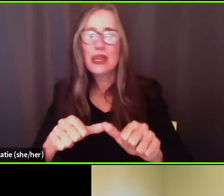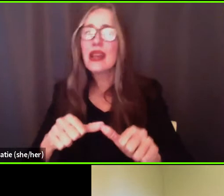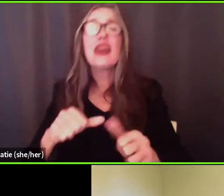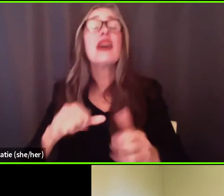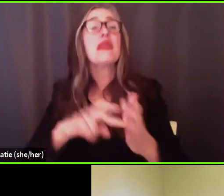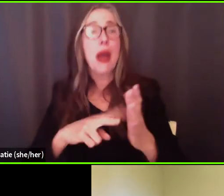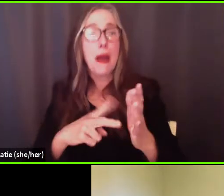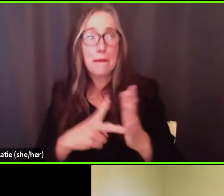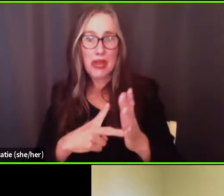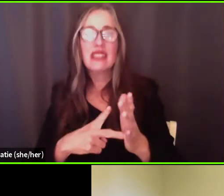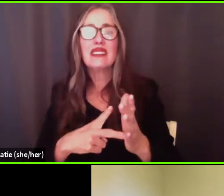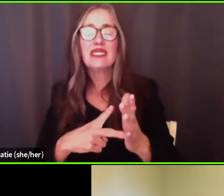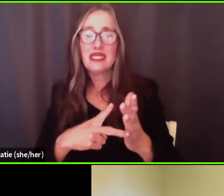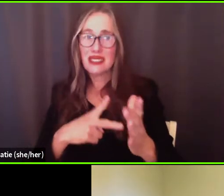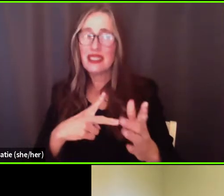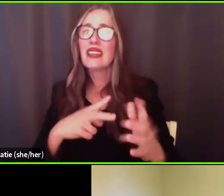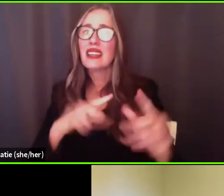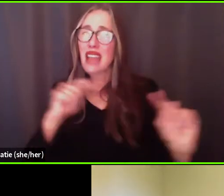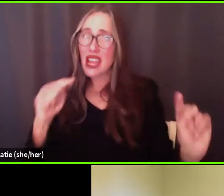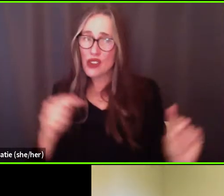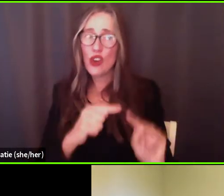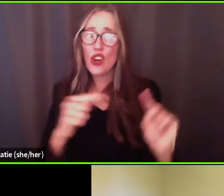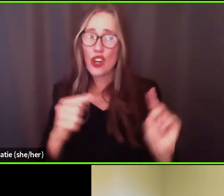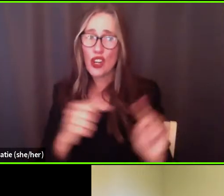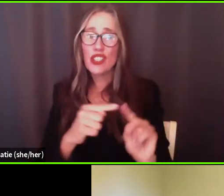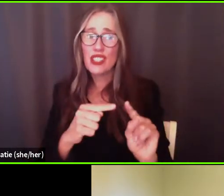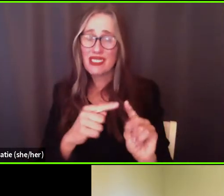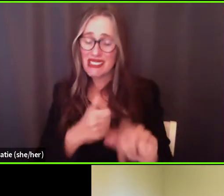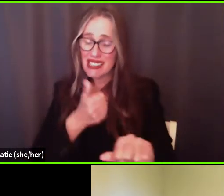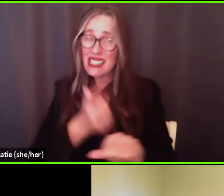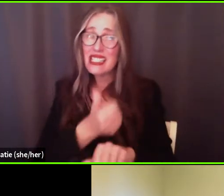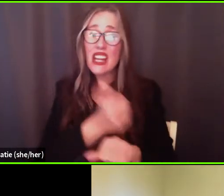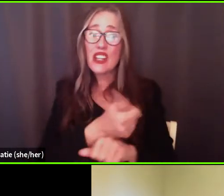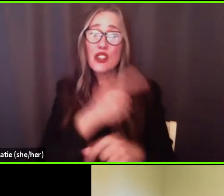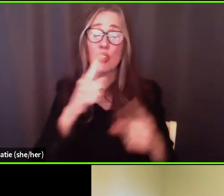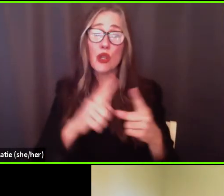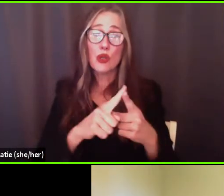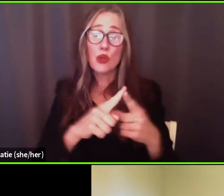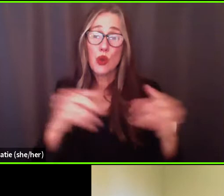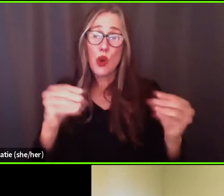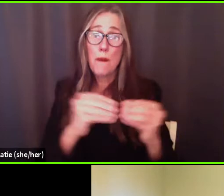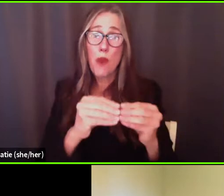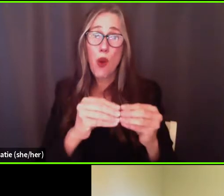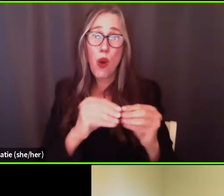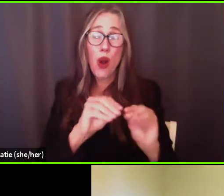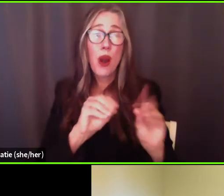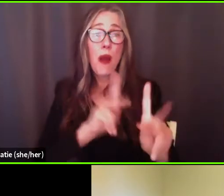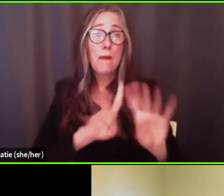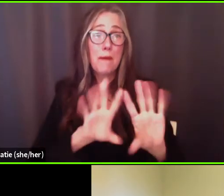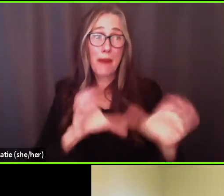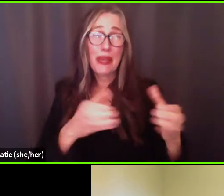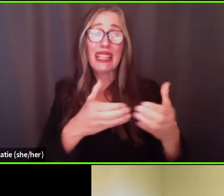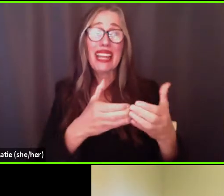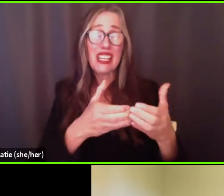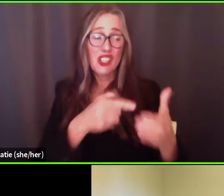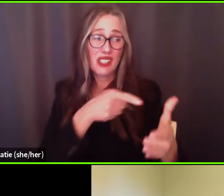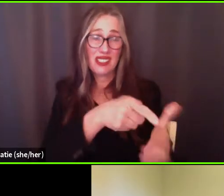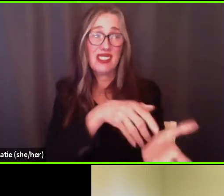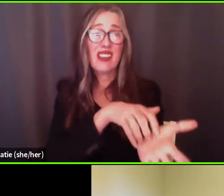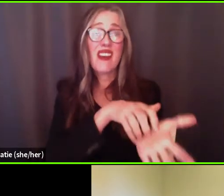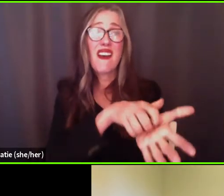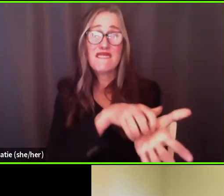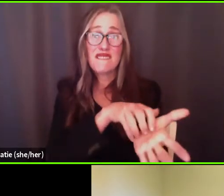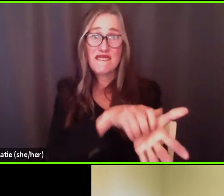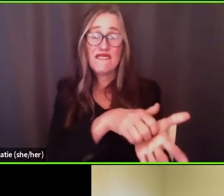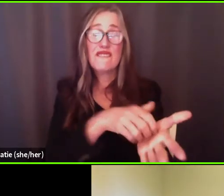see kind of the continued efforts at eugenics as much more than what uh proponents perceive as a